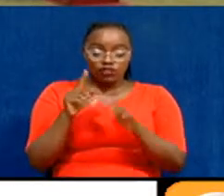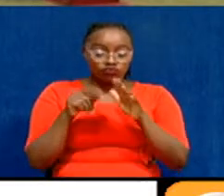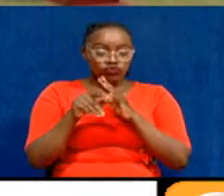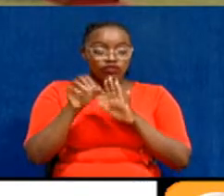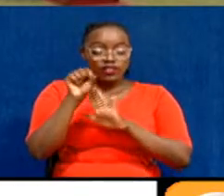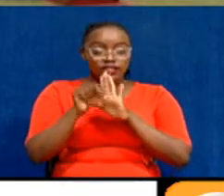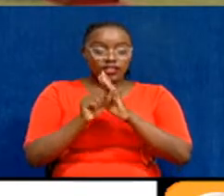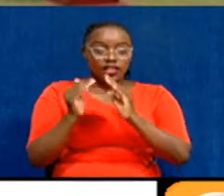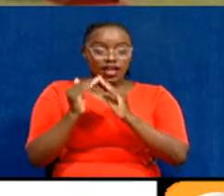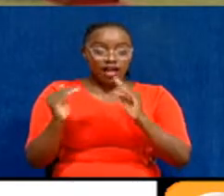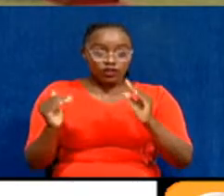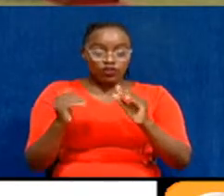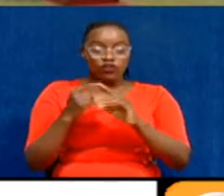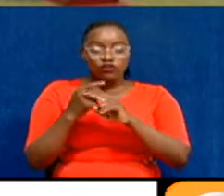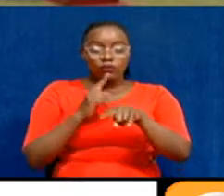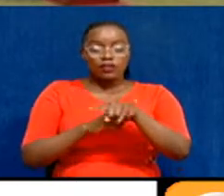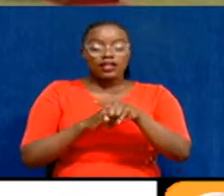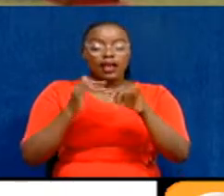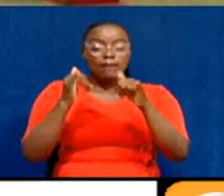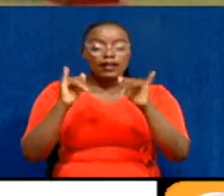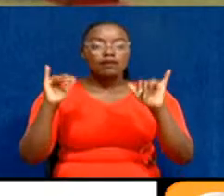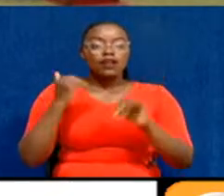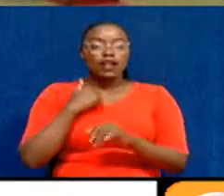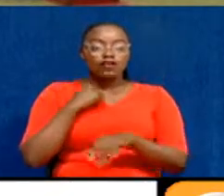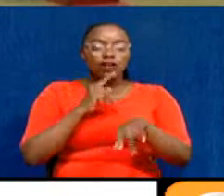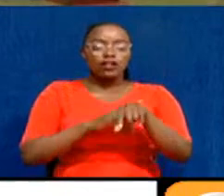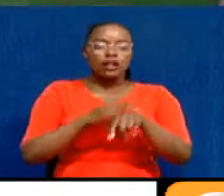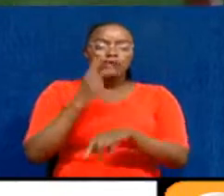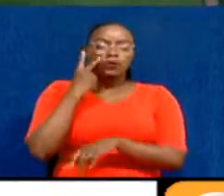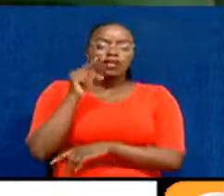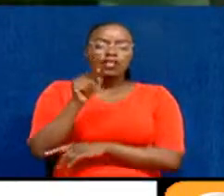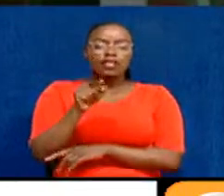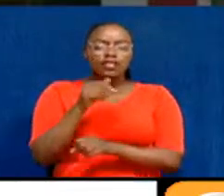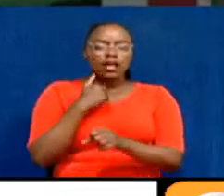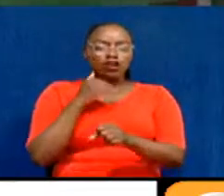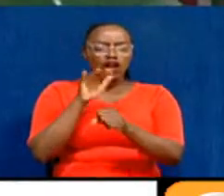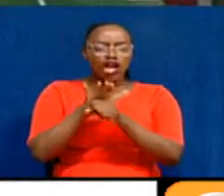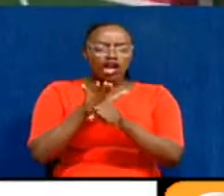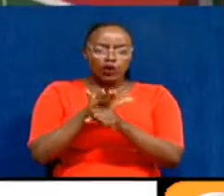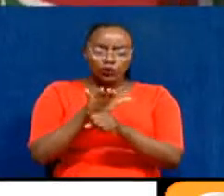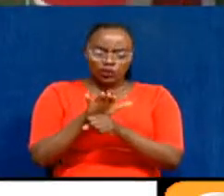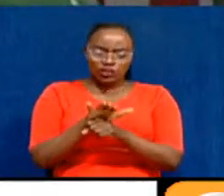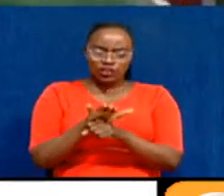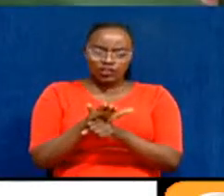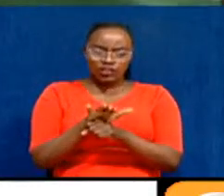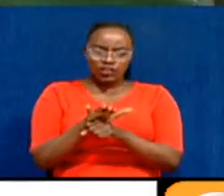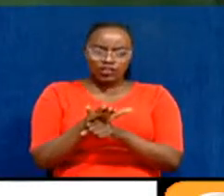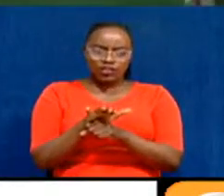House since independence. And when you look at that, there is a lot of